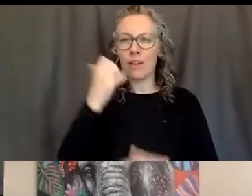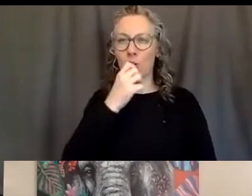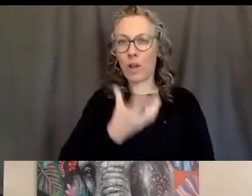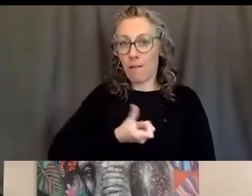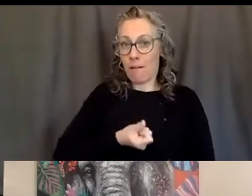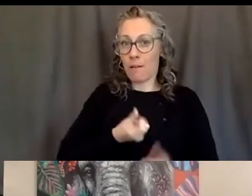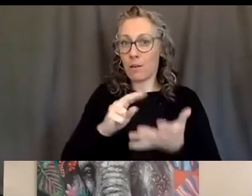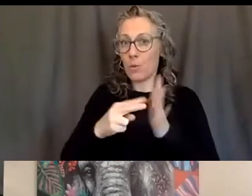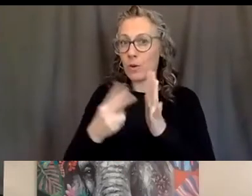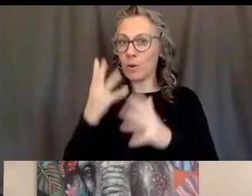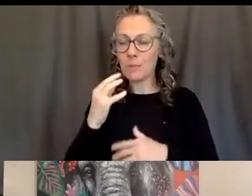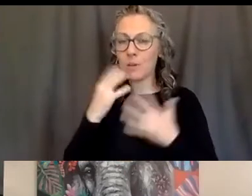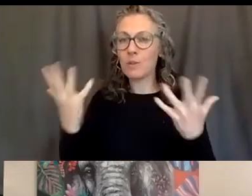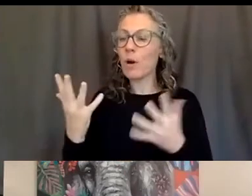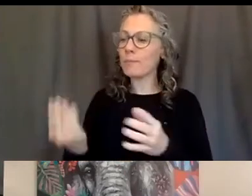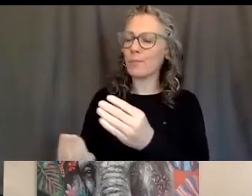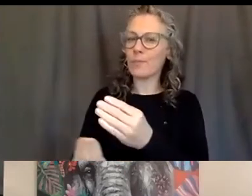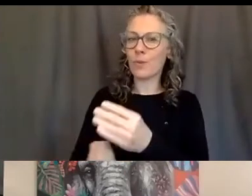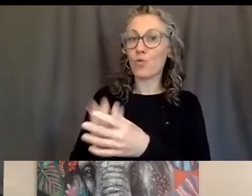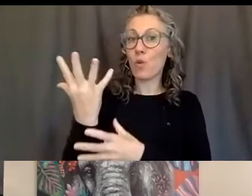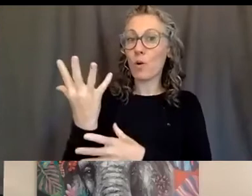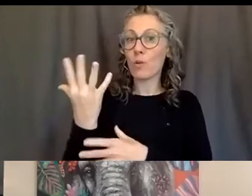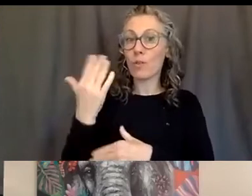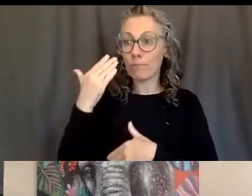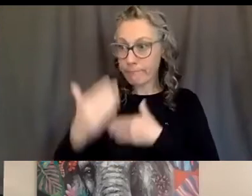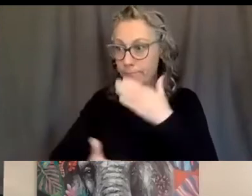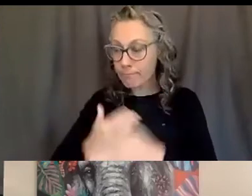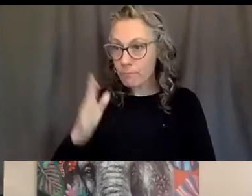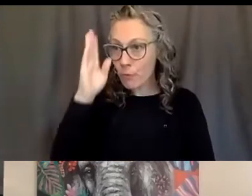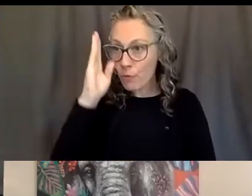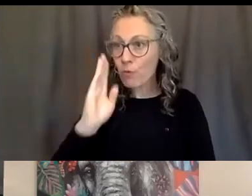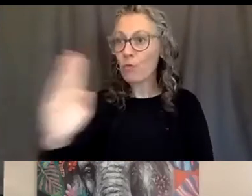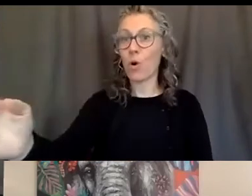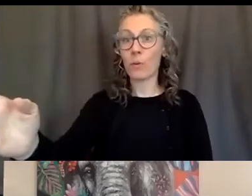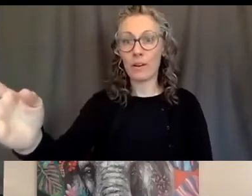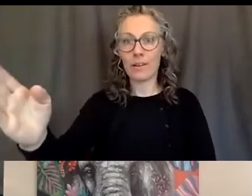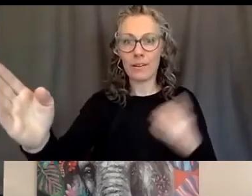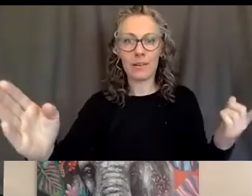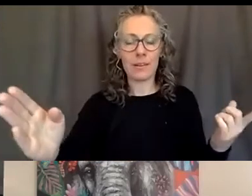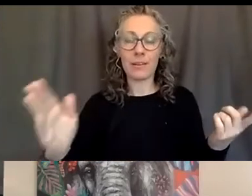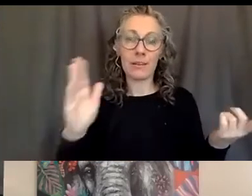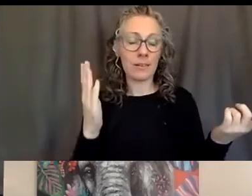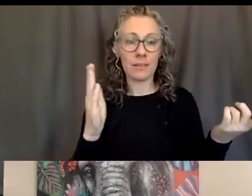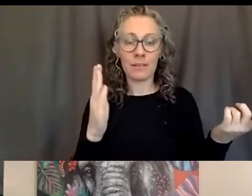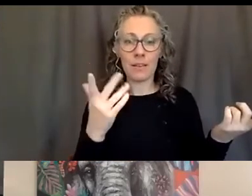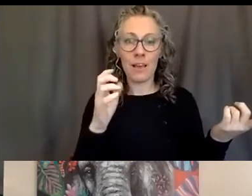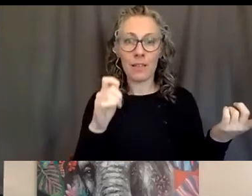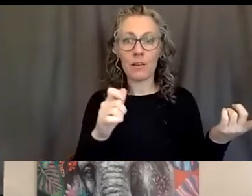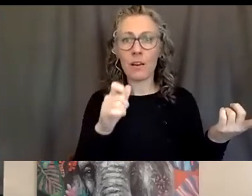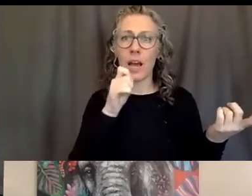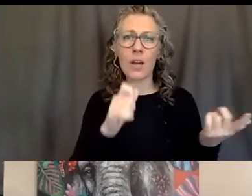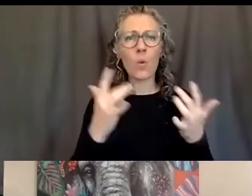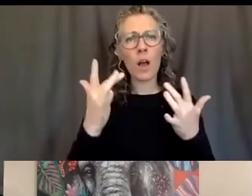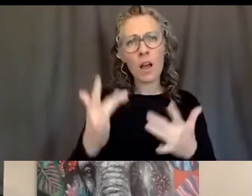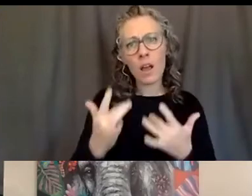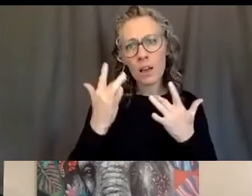Growth, moving forward with my life. I mean, this sounds, and I'm not saying this for sympathy or